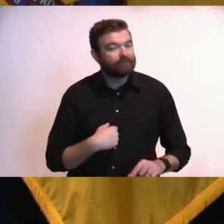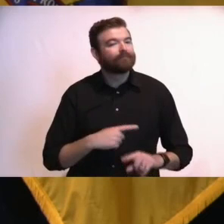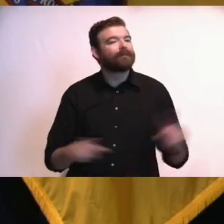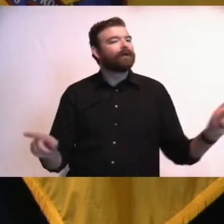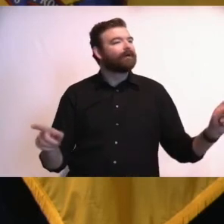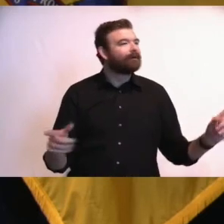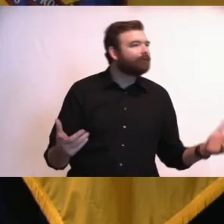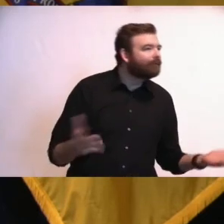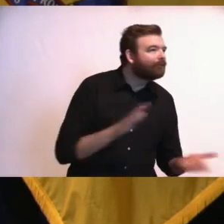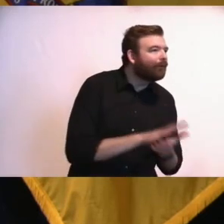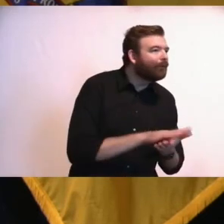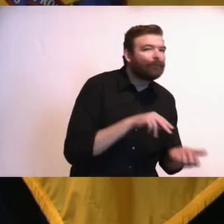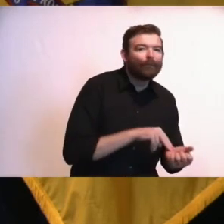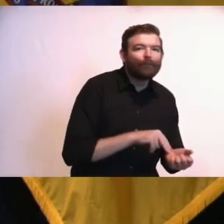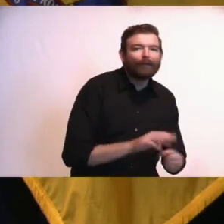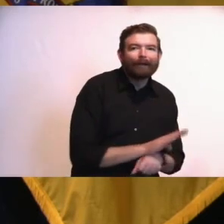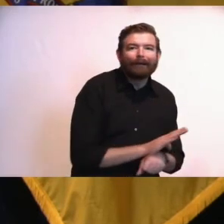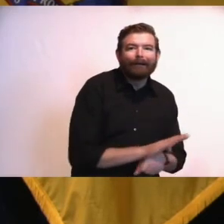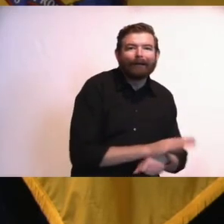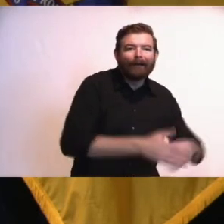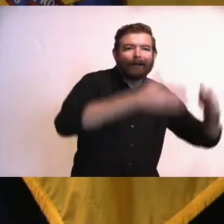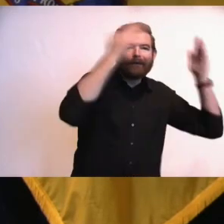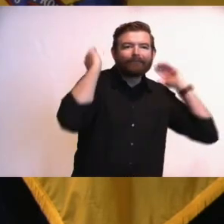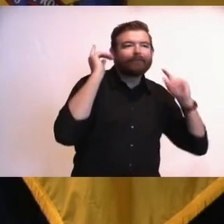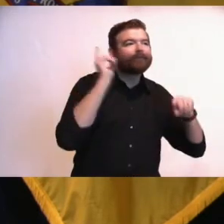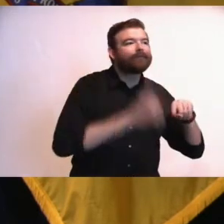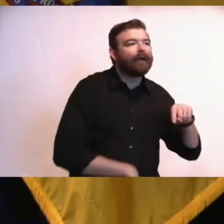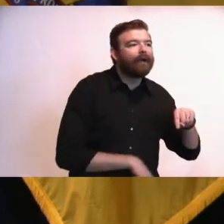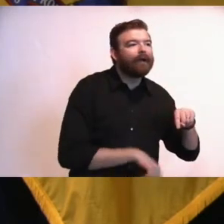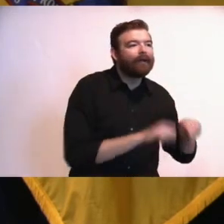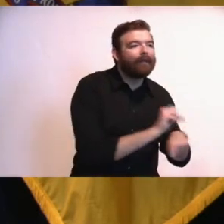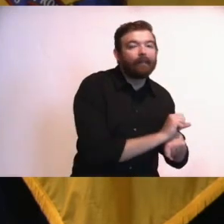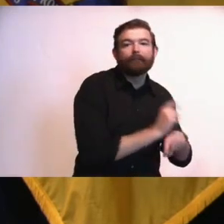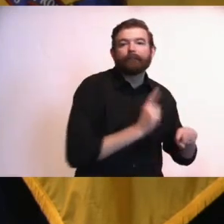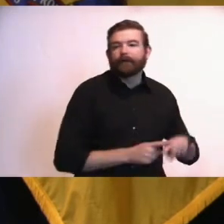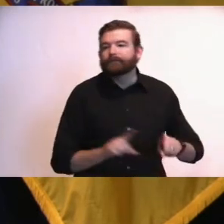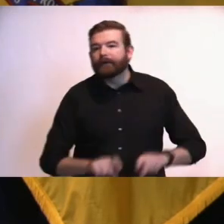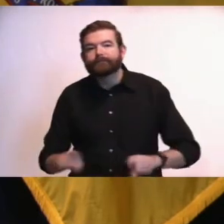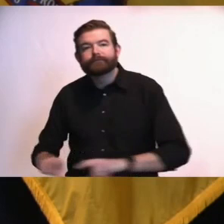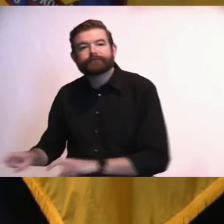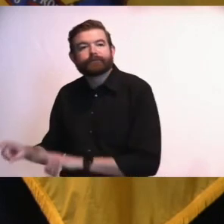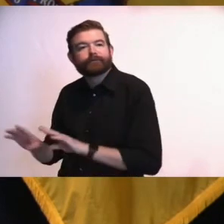more so in this case, testing supplies, which God willing will get corrected sooner than later.